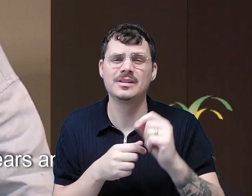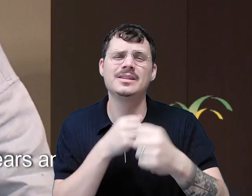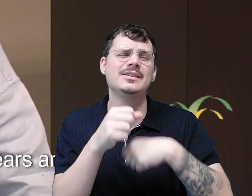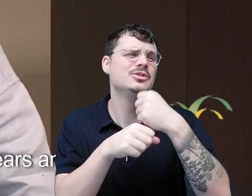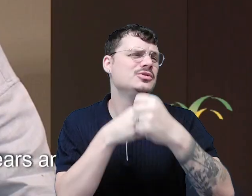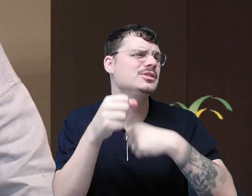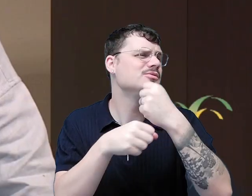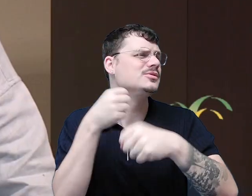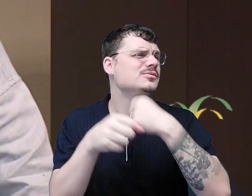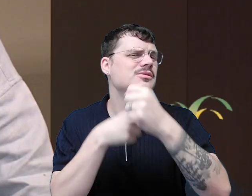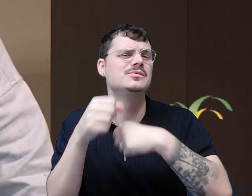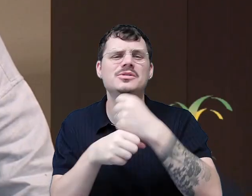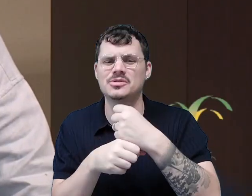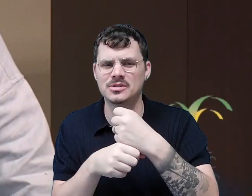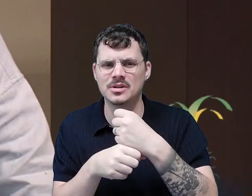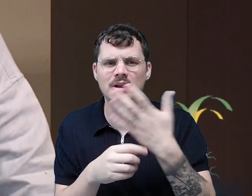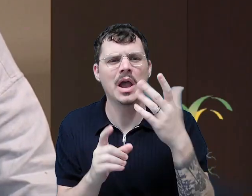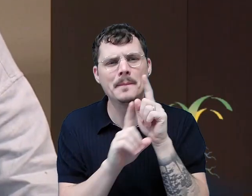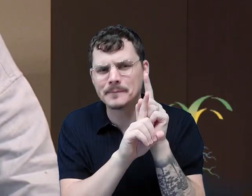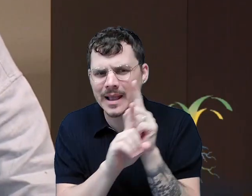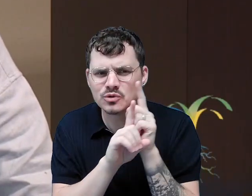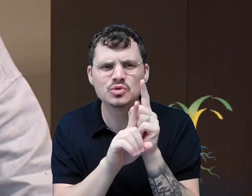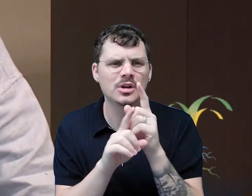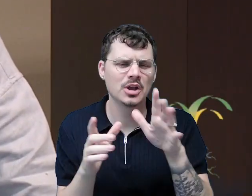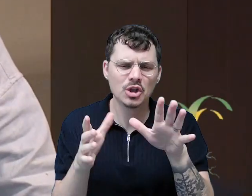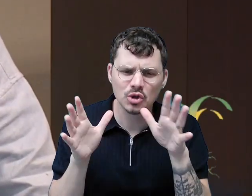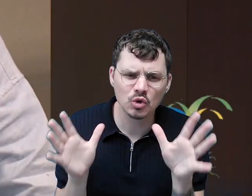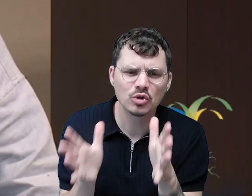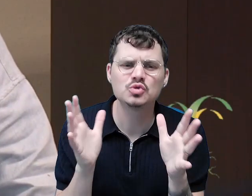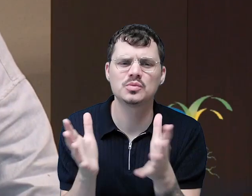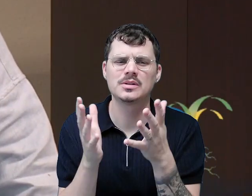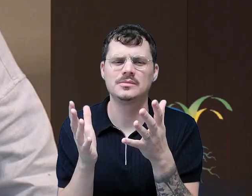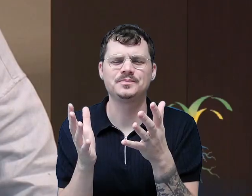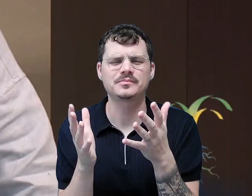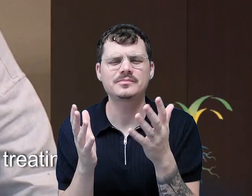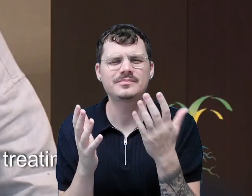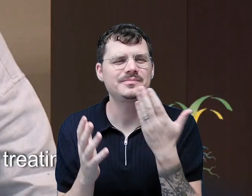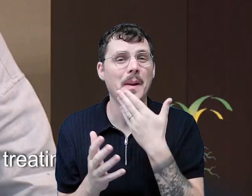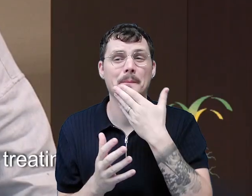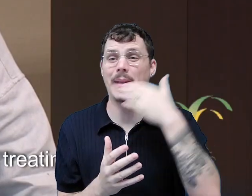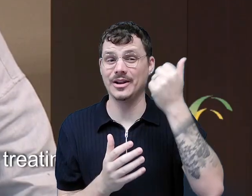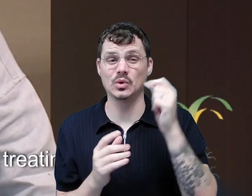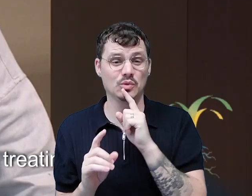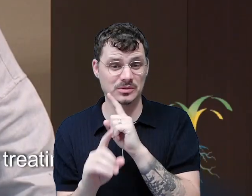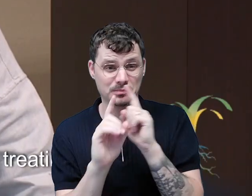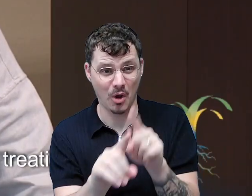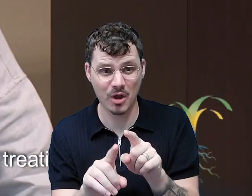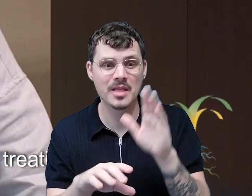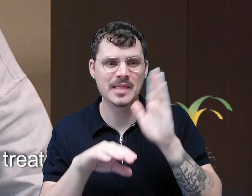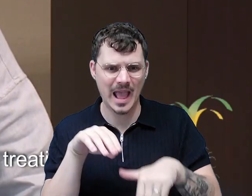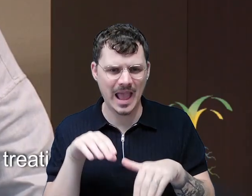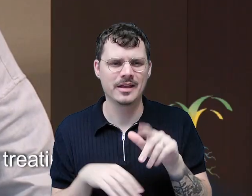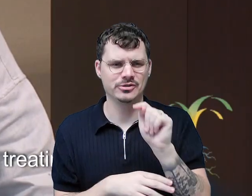for years and years and years. It was mentoring, it was encouragement. It was a much